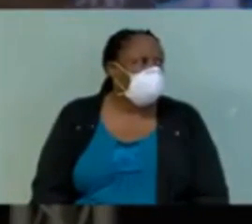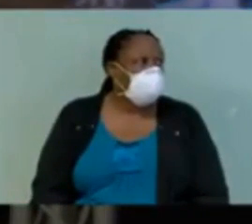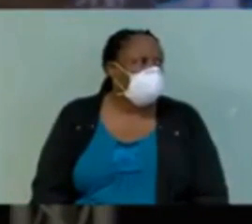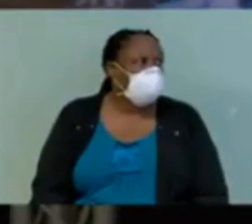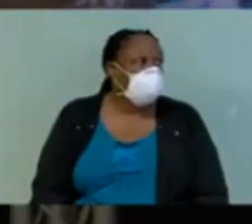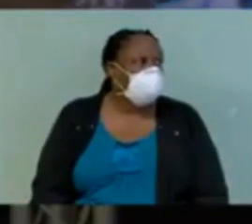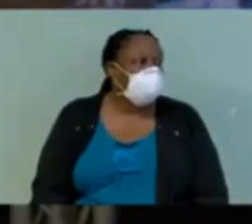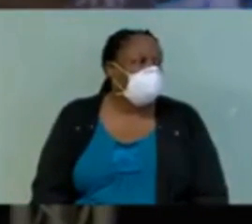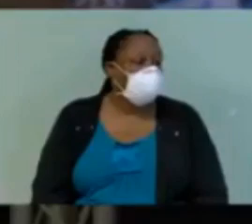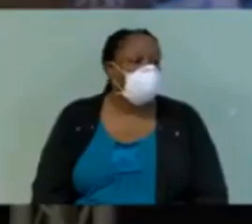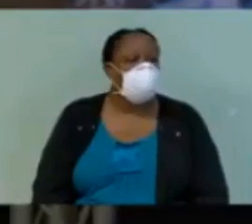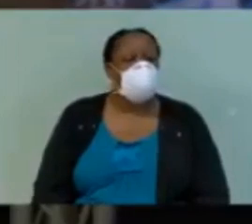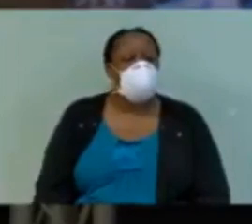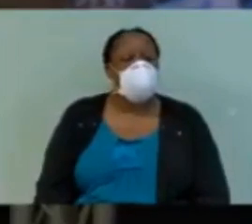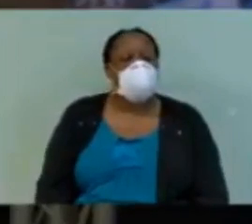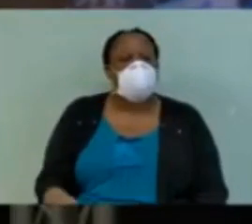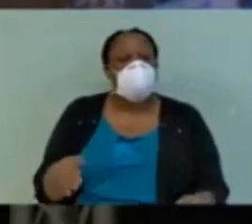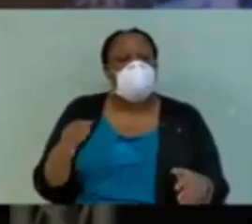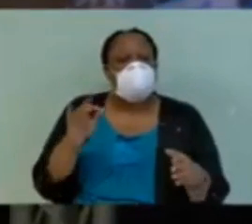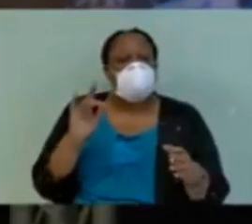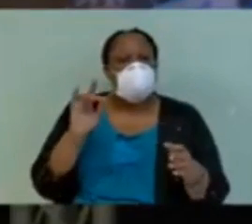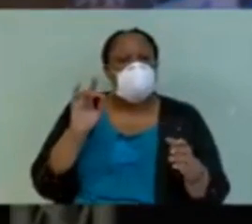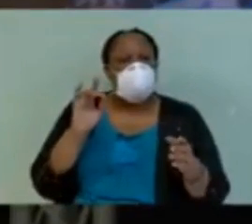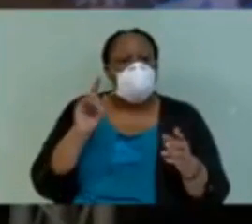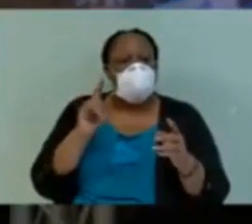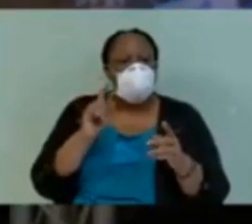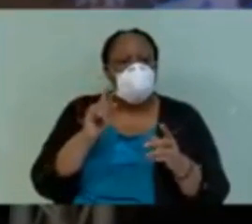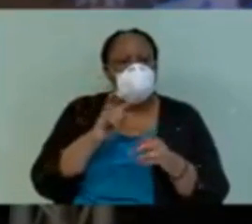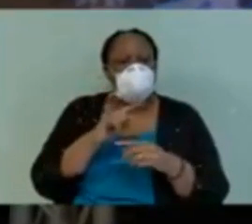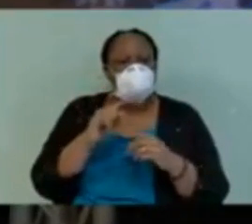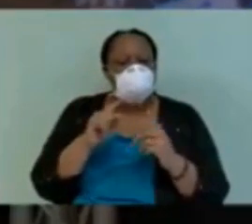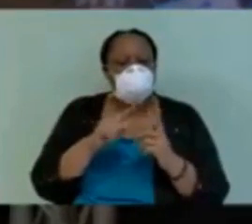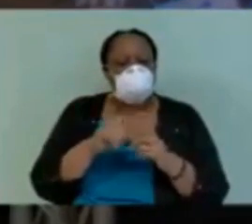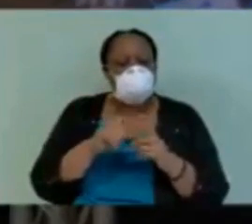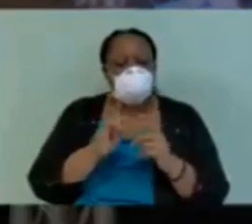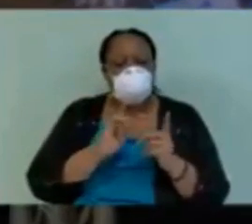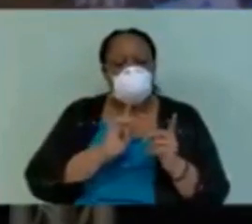Food fell, containers, quantity fell.